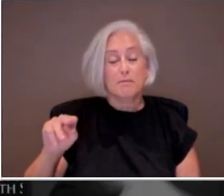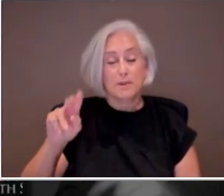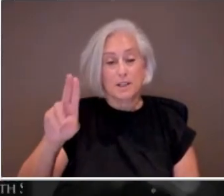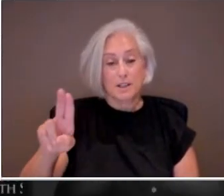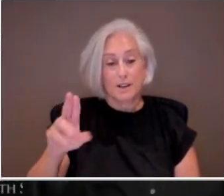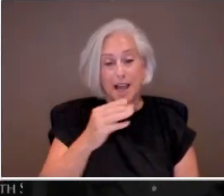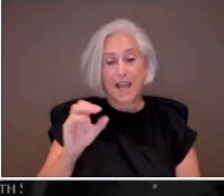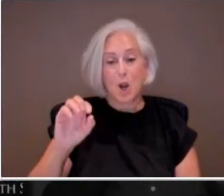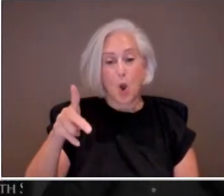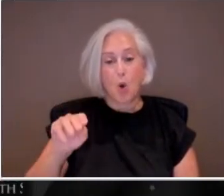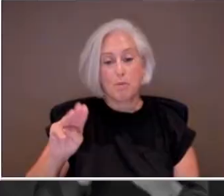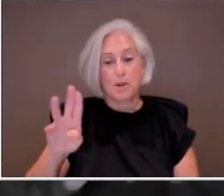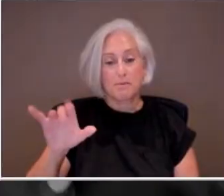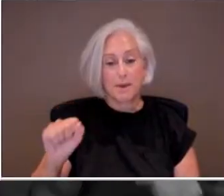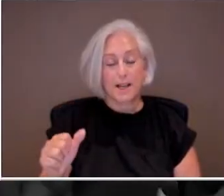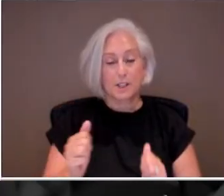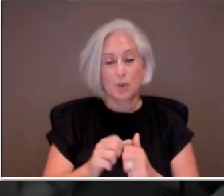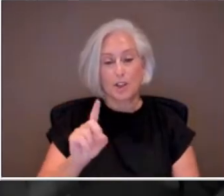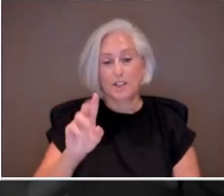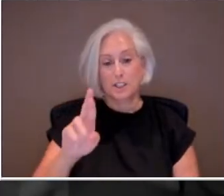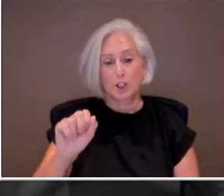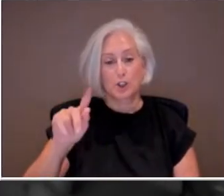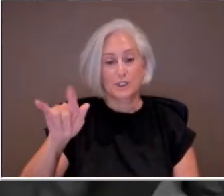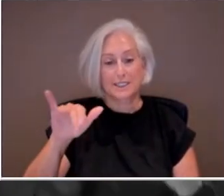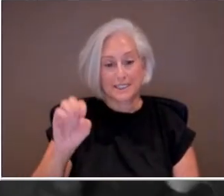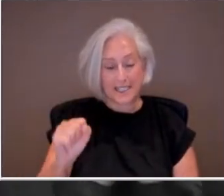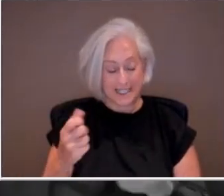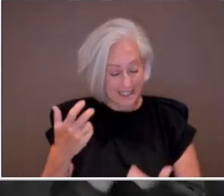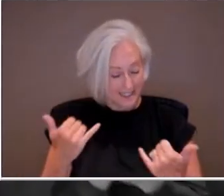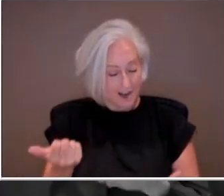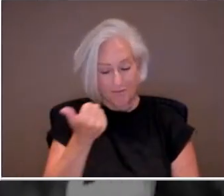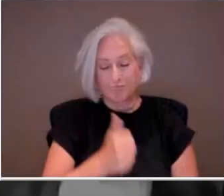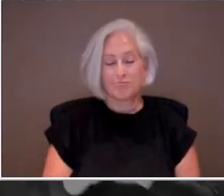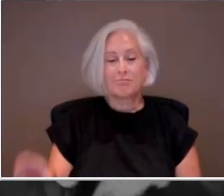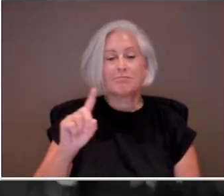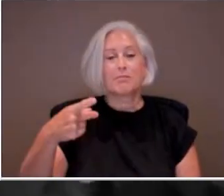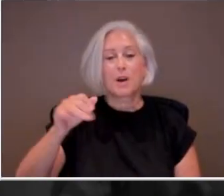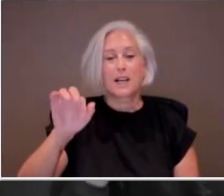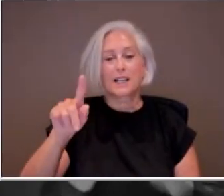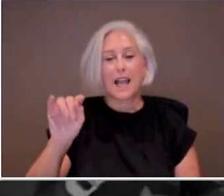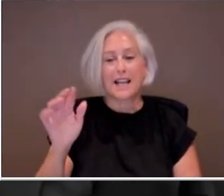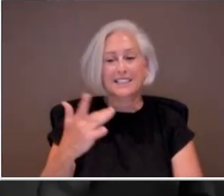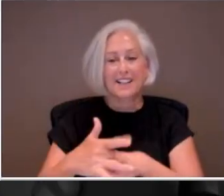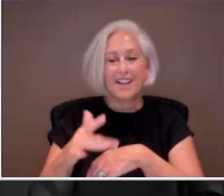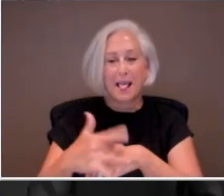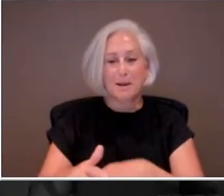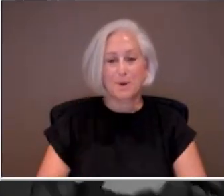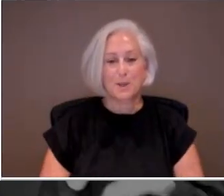Mics with Dr. Stites podcasts. Now, everywhere podcasts are available.